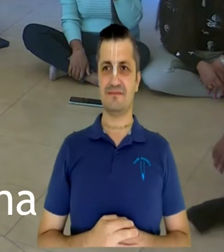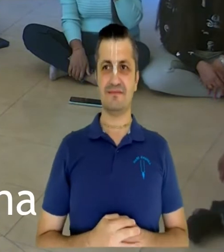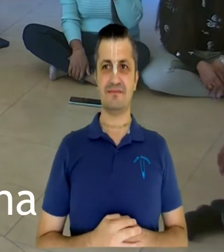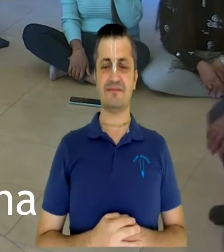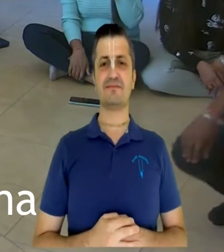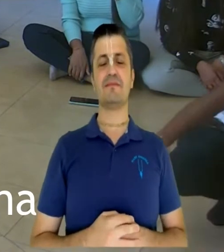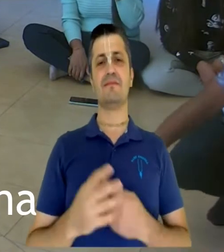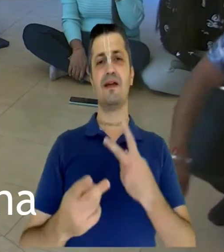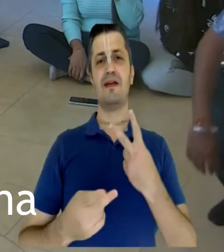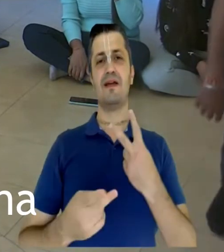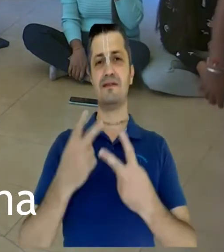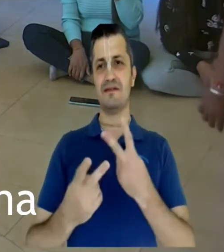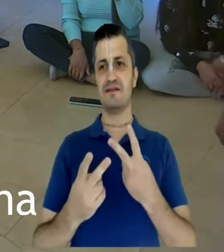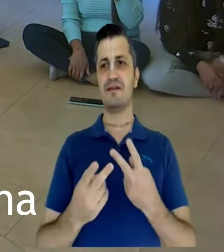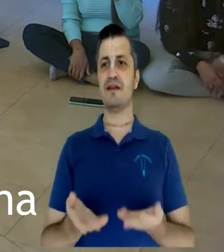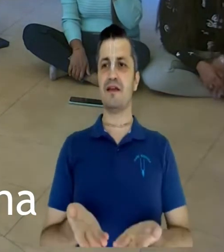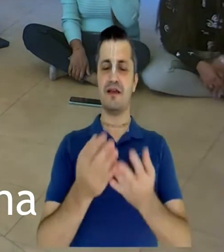Jaya Radha